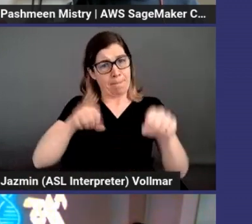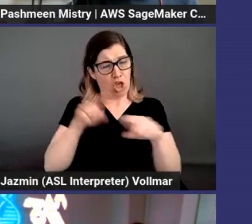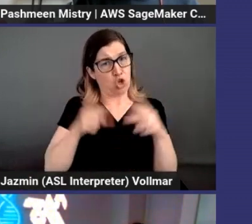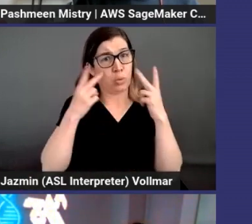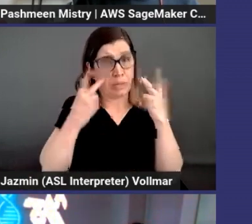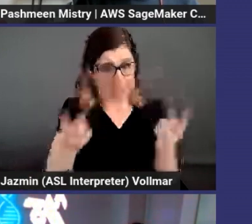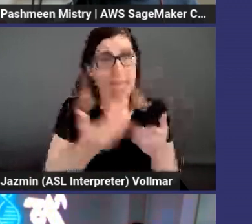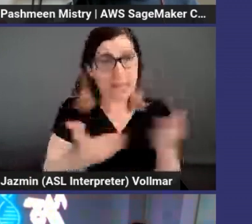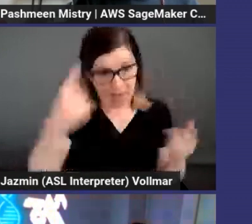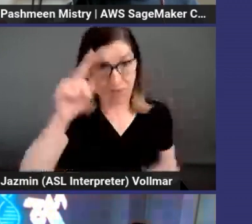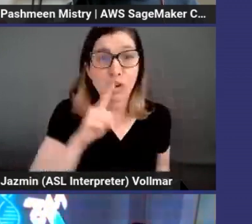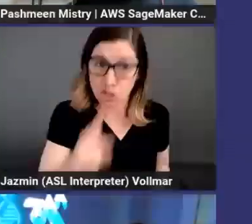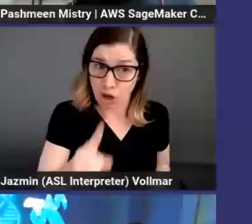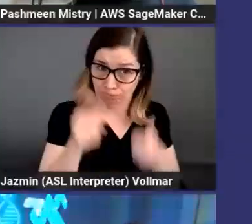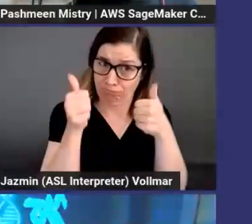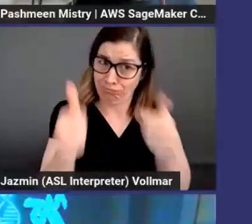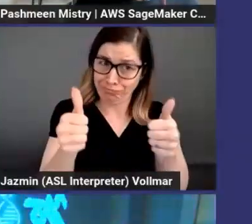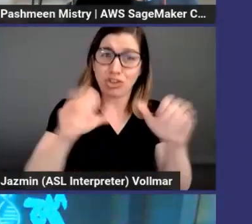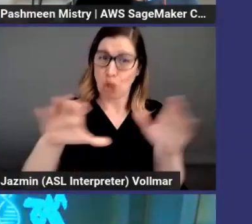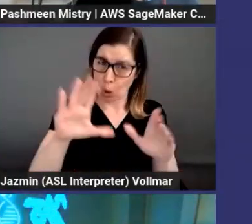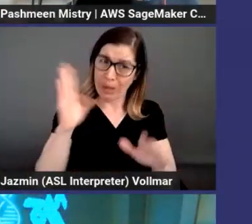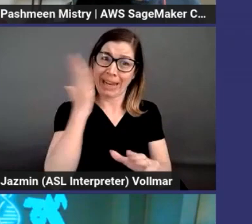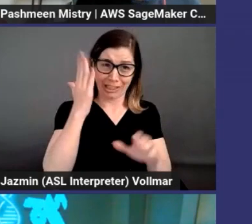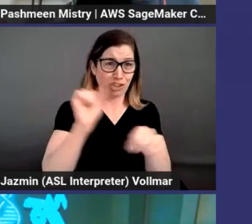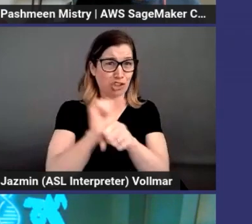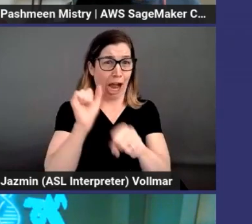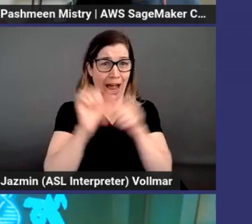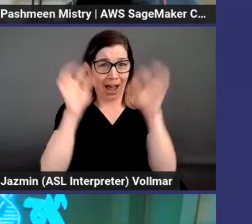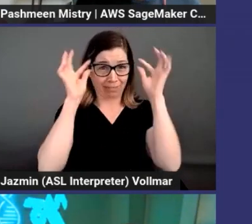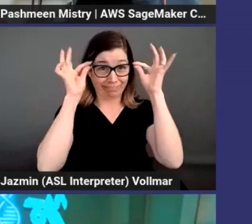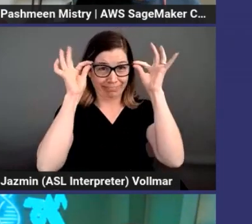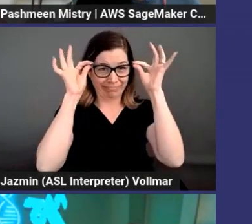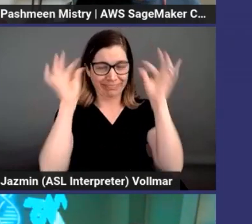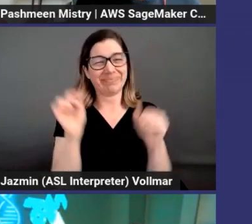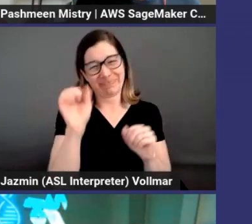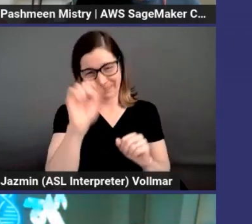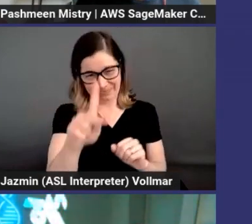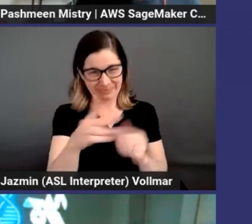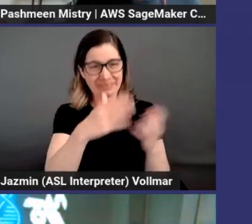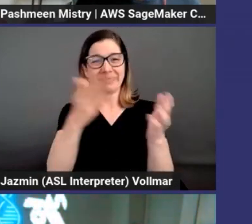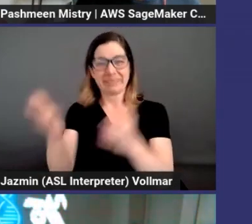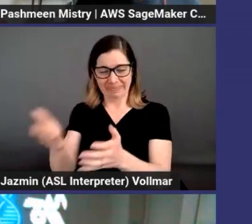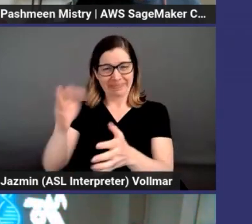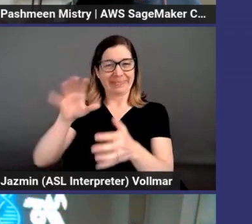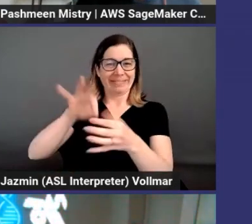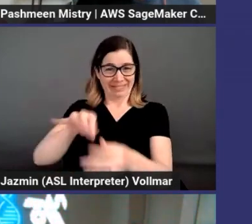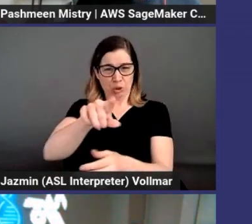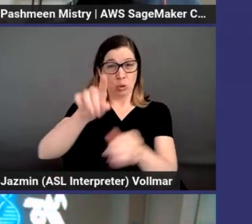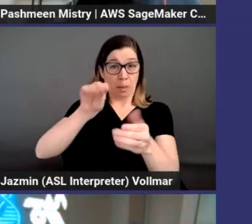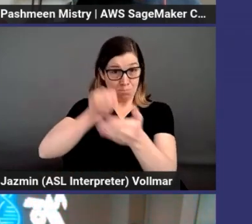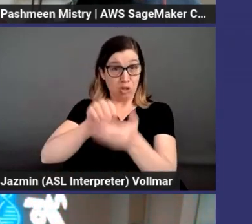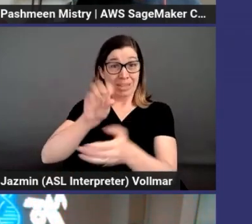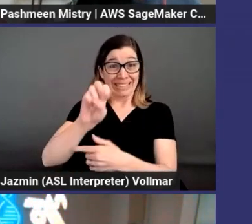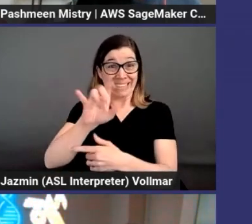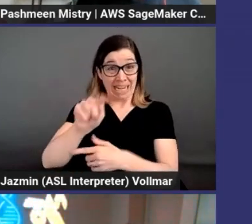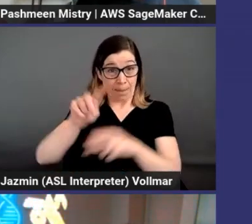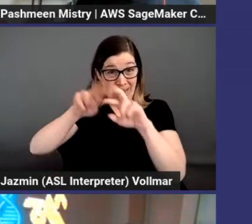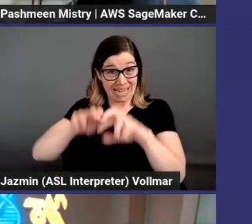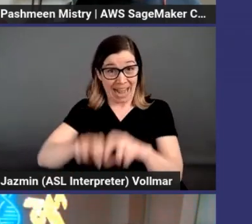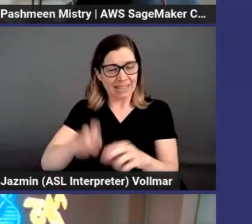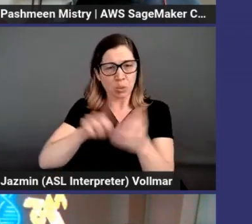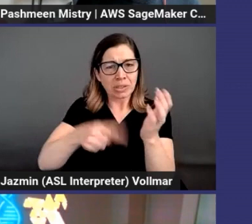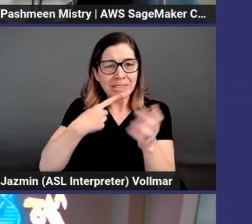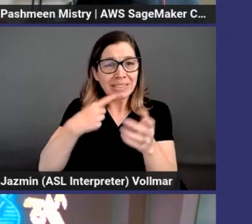for sure. They're doing what they should do. All right, going back to sentiment analysis on sentiment analysis, what does it say? It says